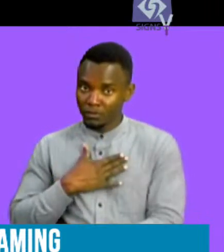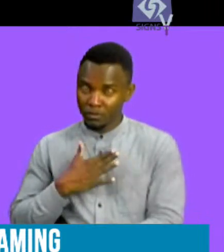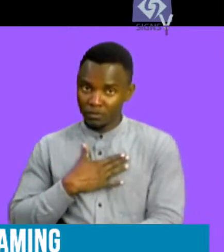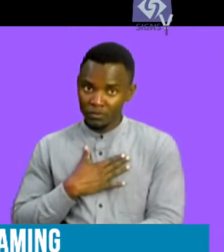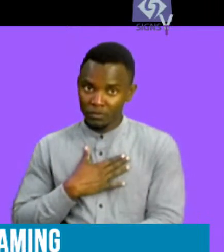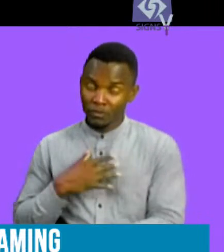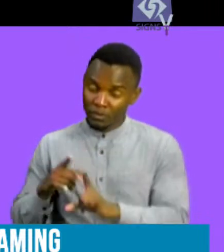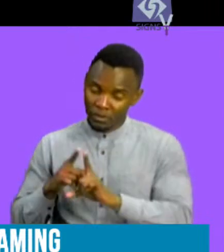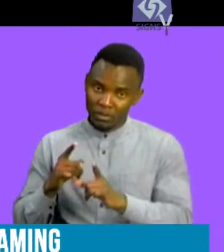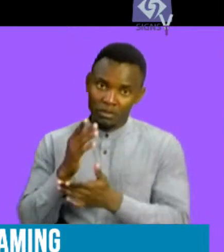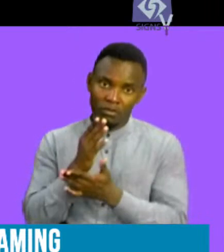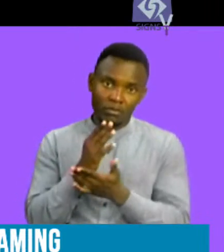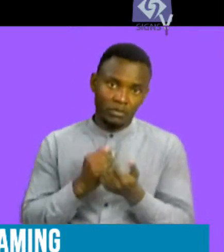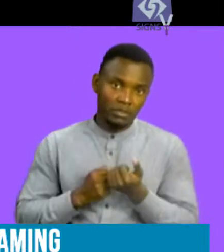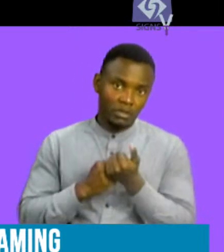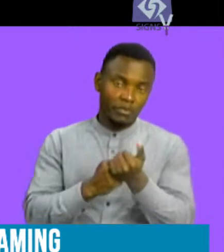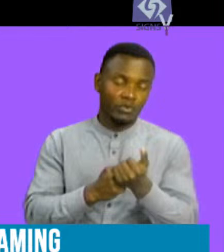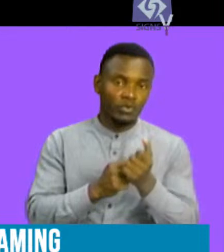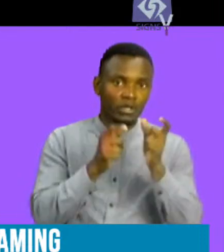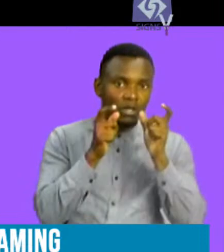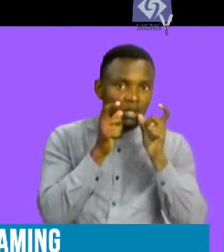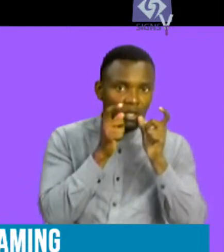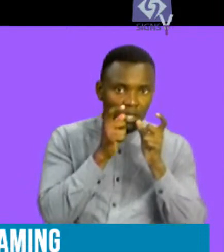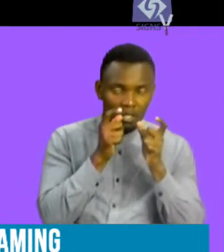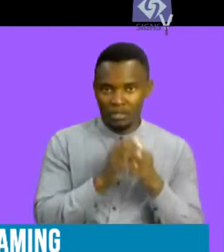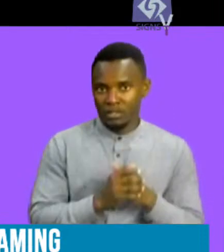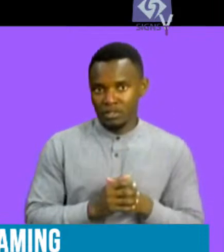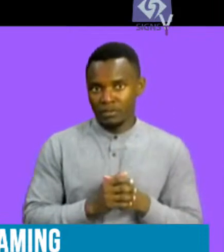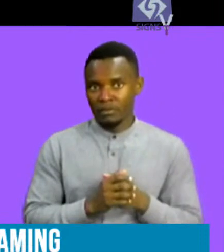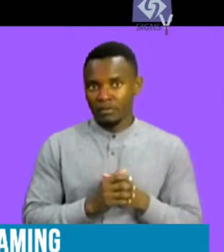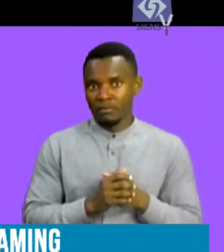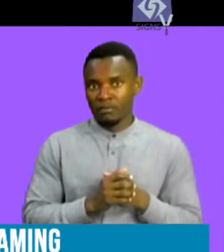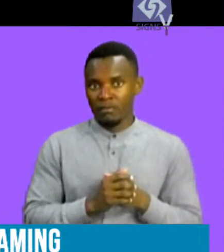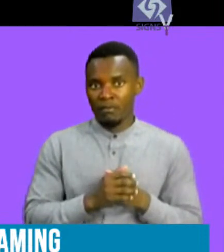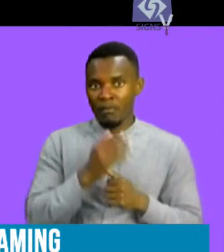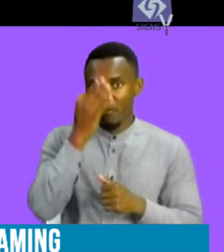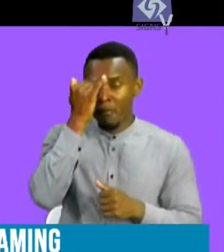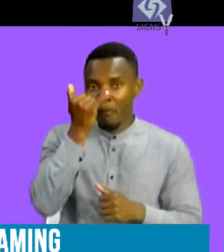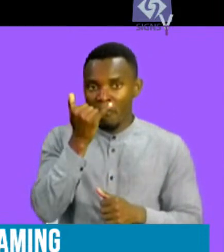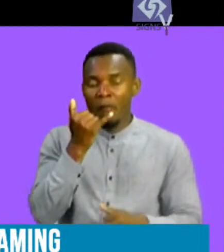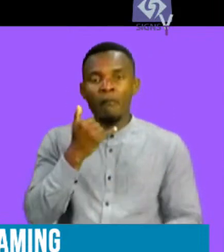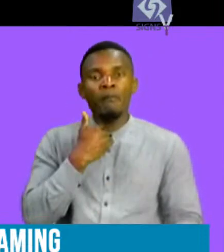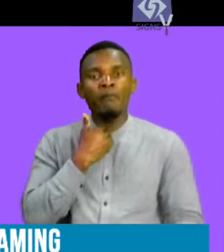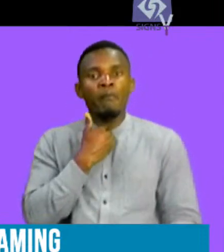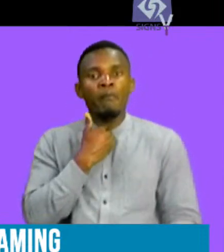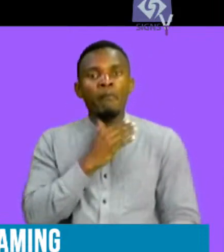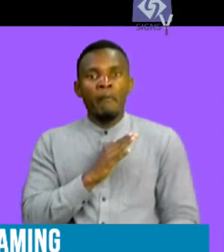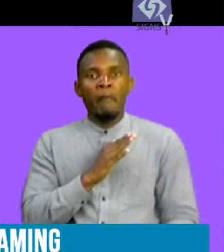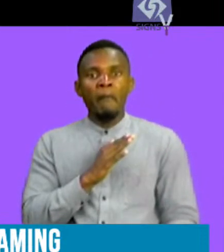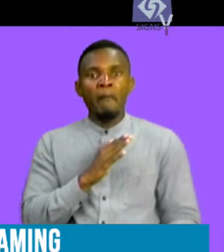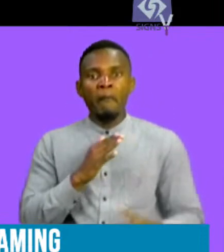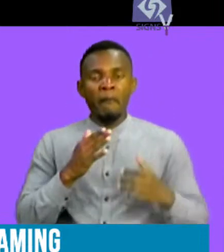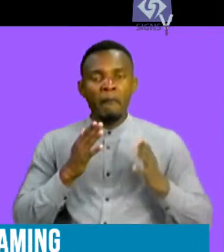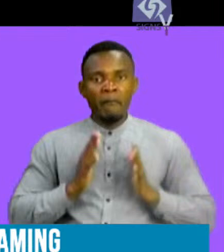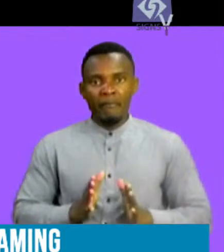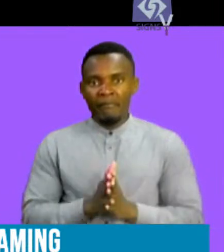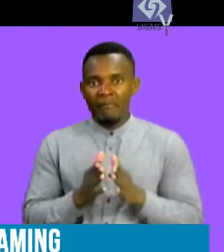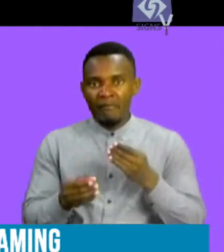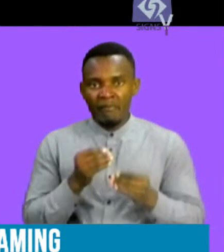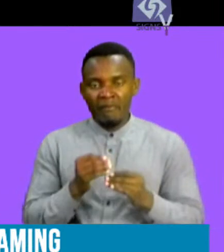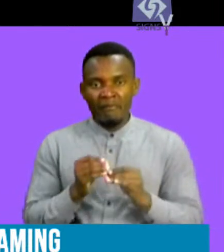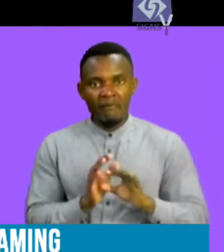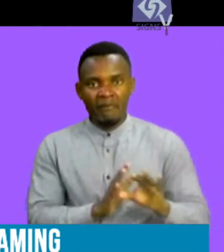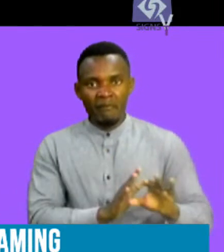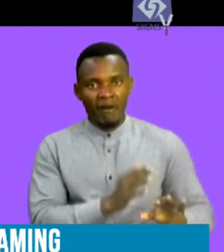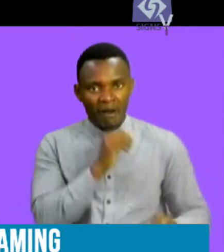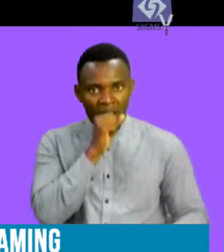support issues HIV/AIDS, because we don't want them to be left behind. So we want to